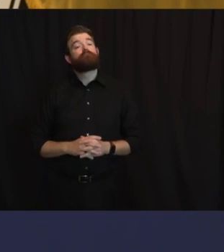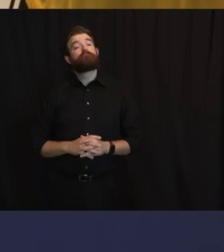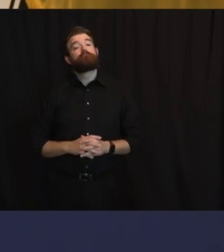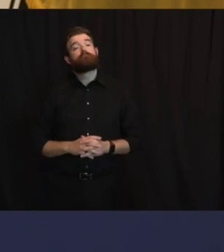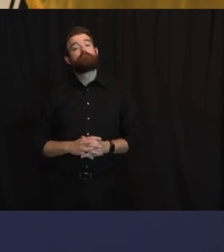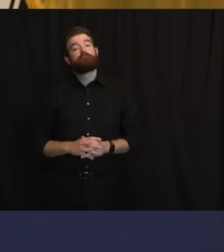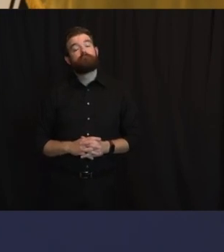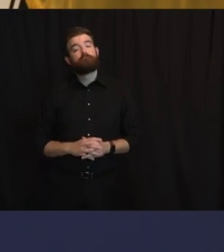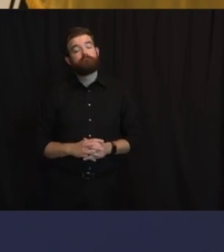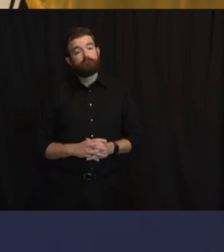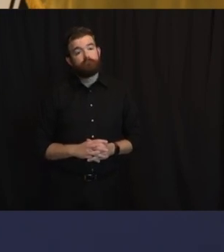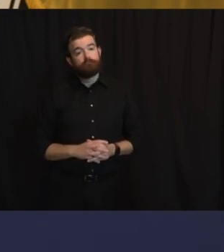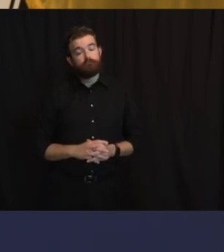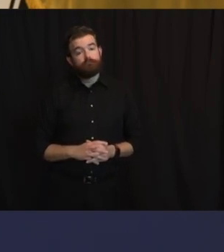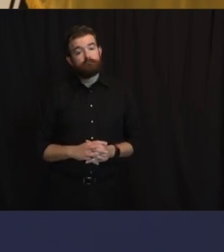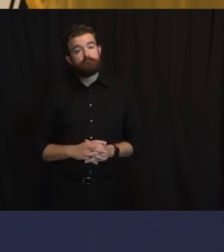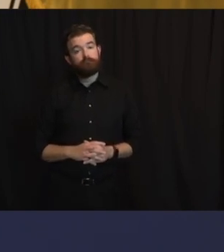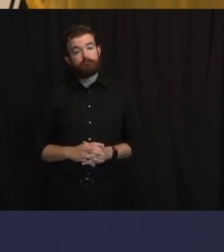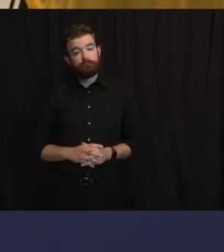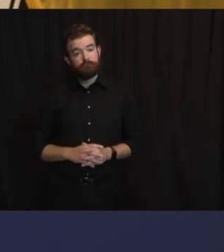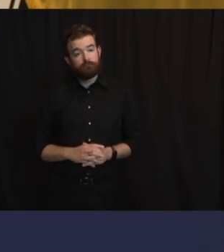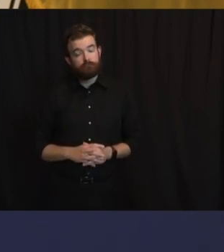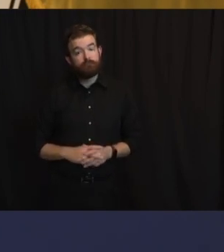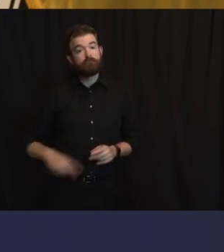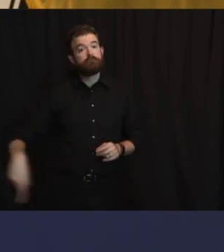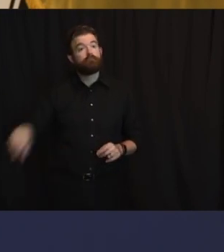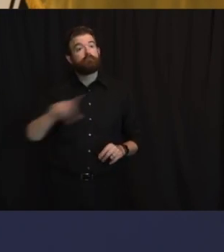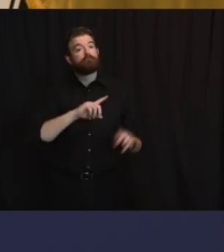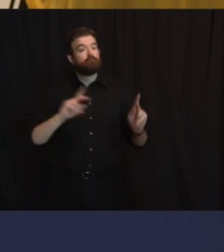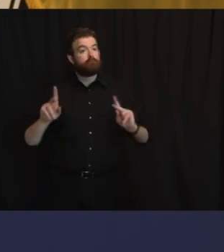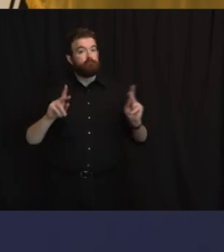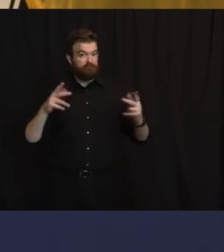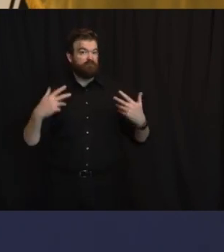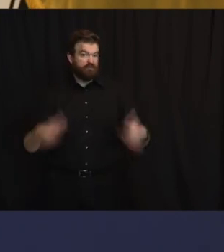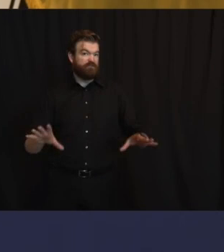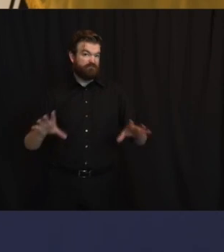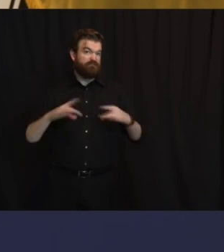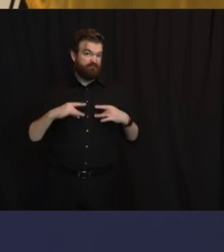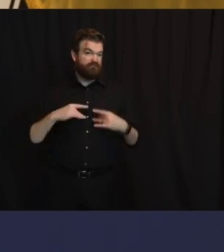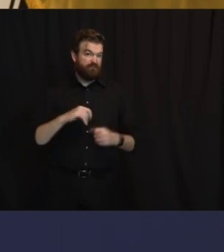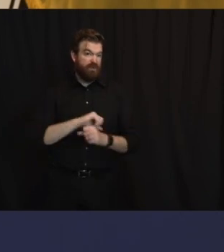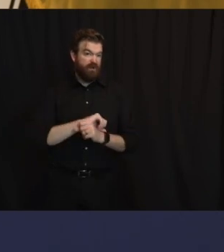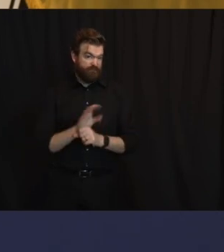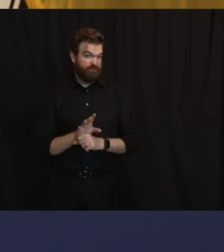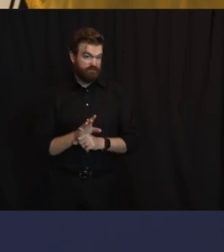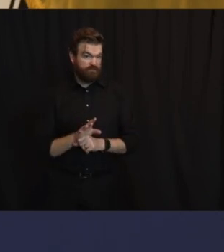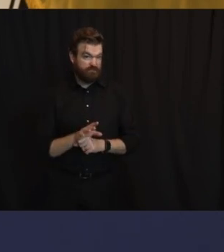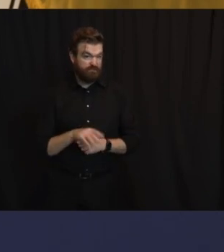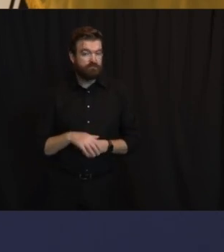folks who have had COVID, who have some sort of, whatever you'd call it, immunity or